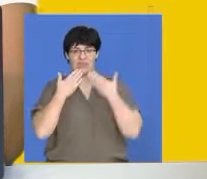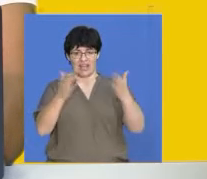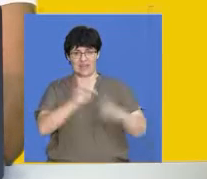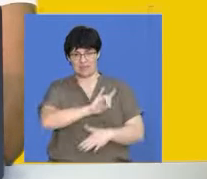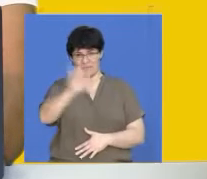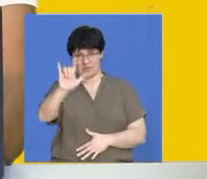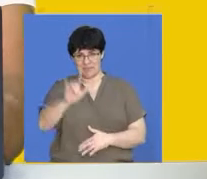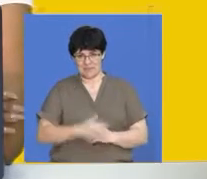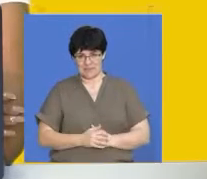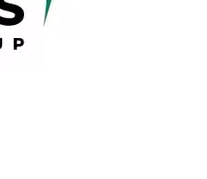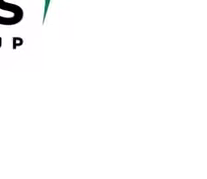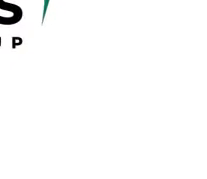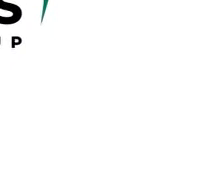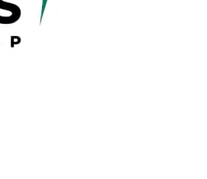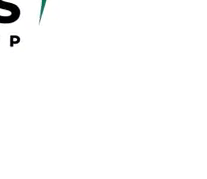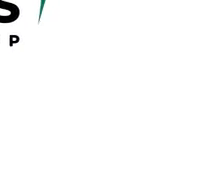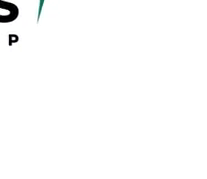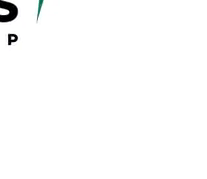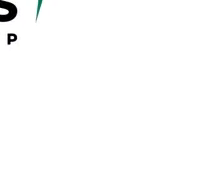you and goodbye.